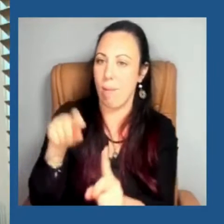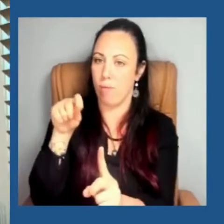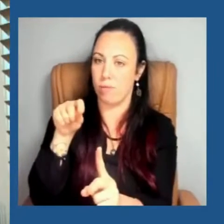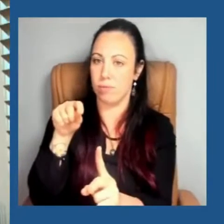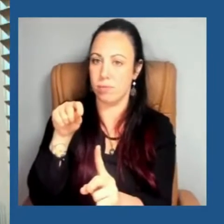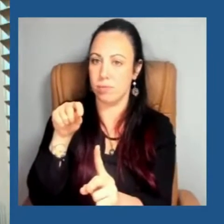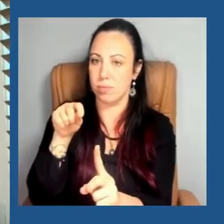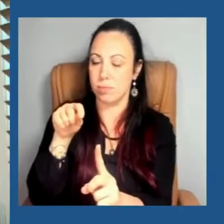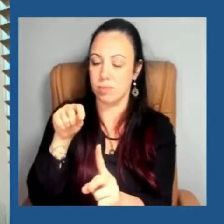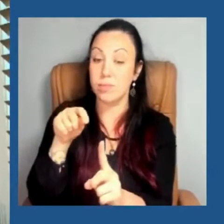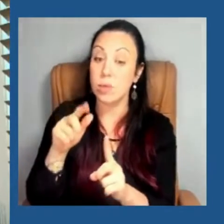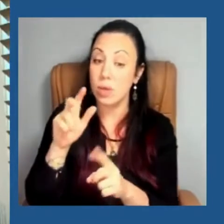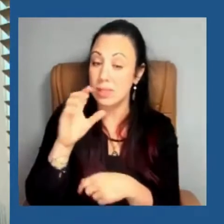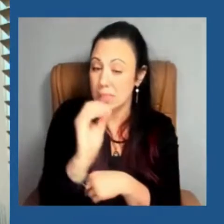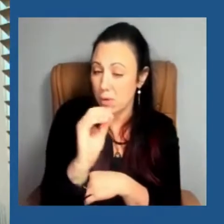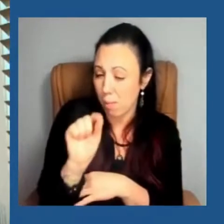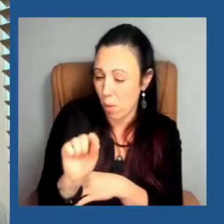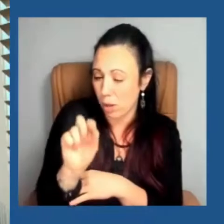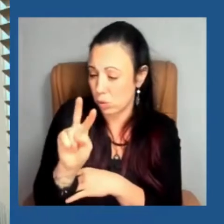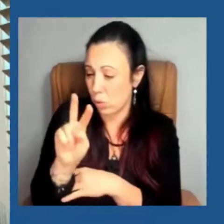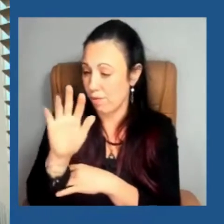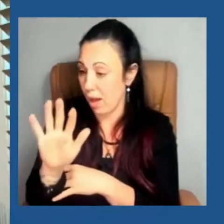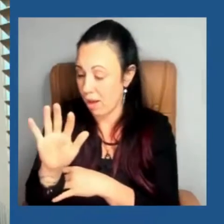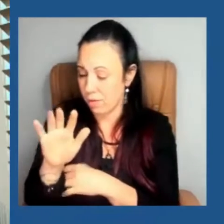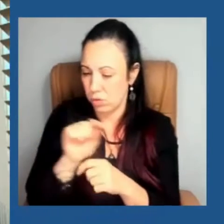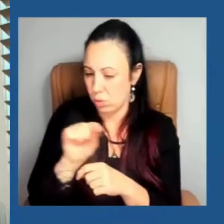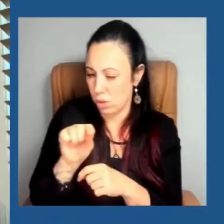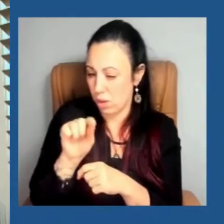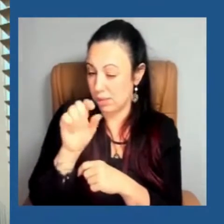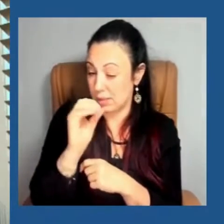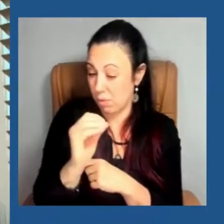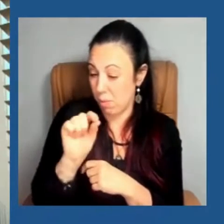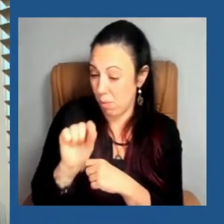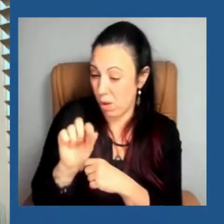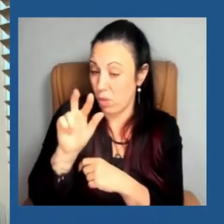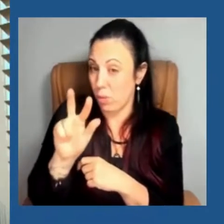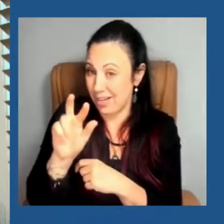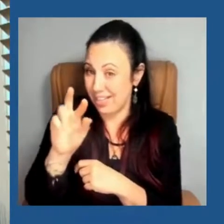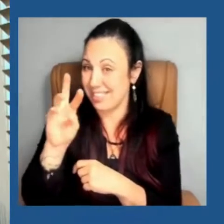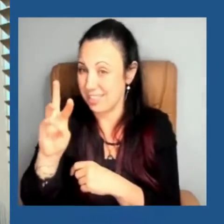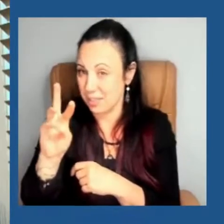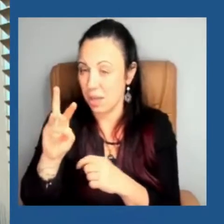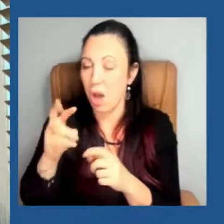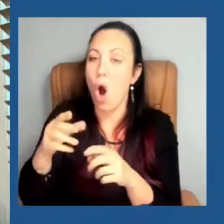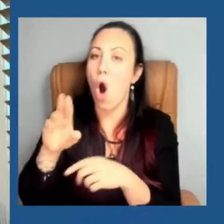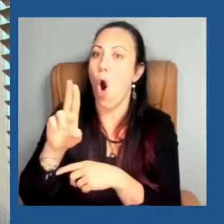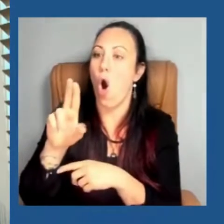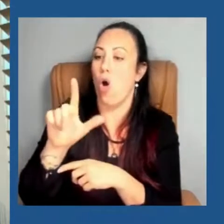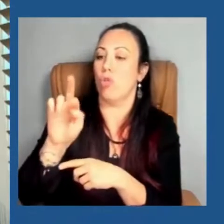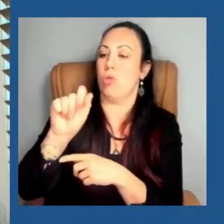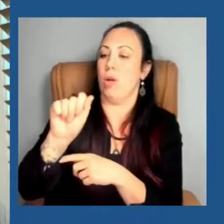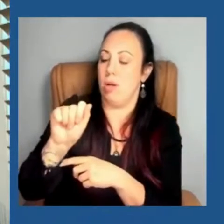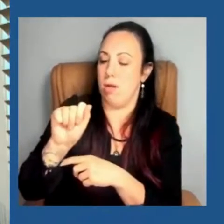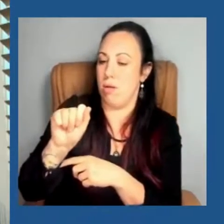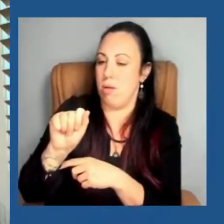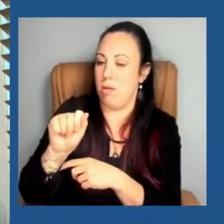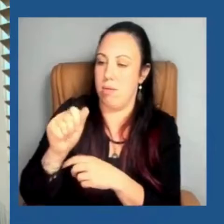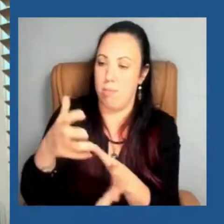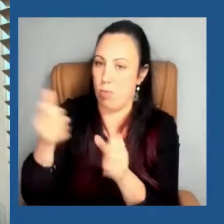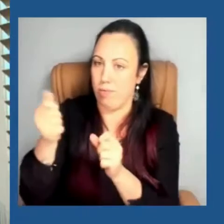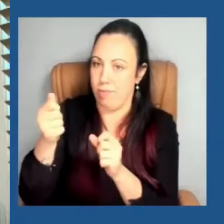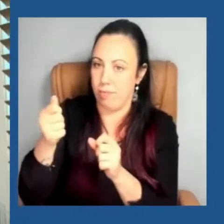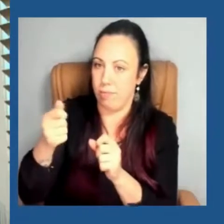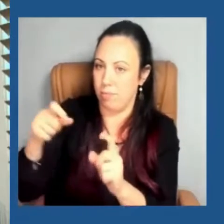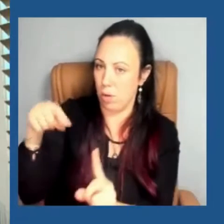from 0.25 to 0.3 milliseconds are referred to as ultra-brief pulse. Of these 2 pulse